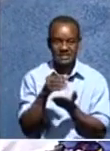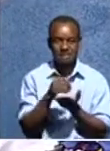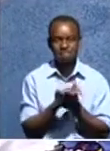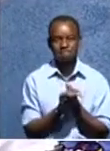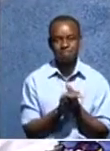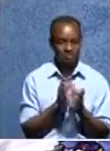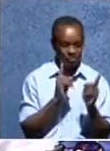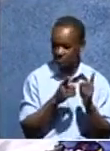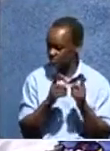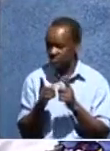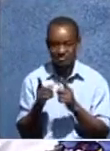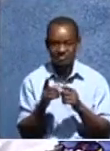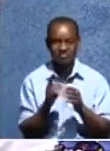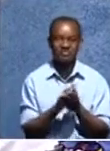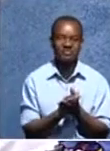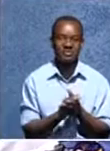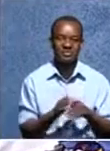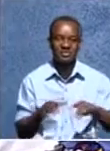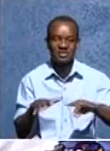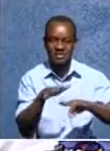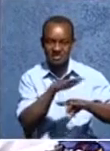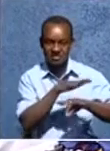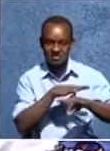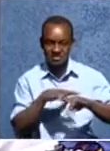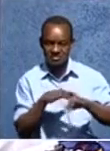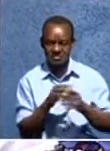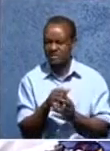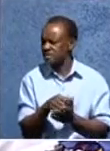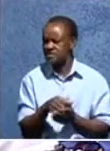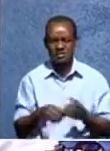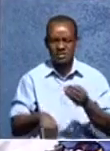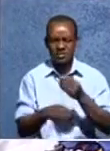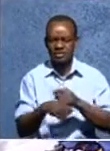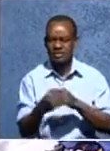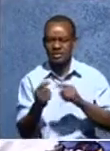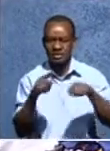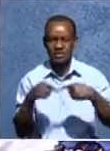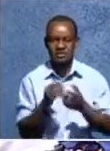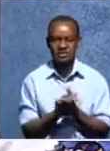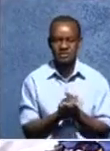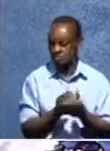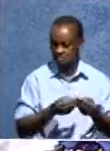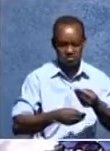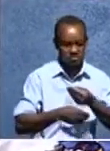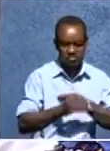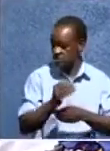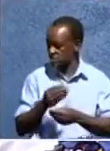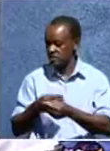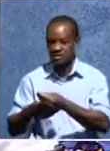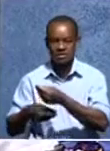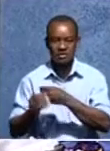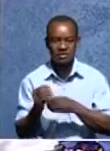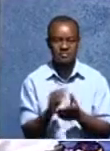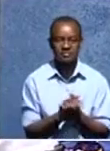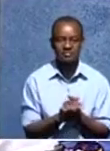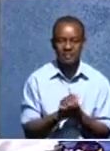other crafts and other things that they are selling. And now, in fact, they are getting into joint ventures with a private entrepreneur who sets up a